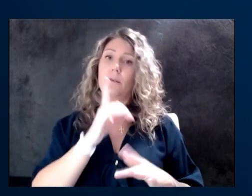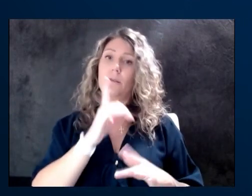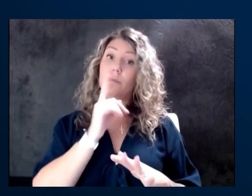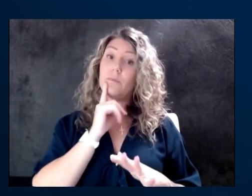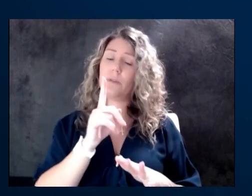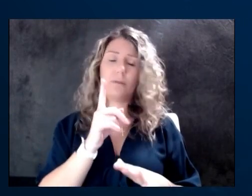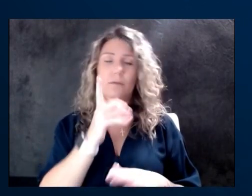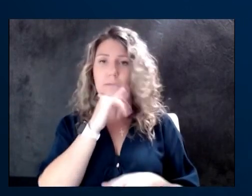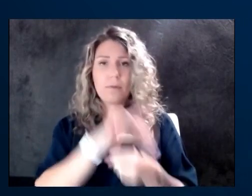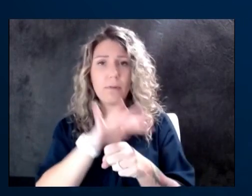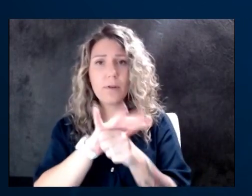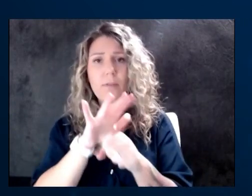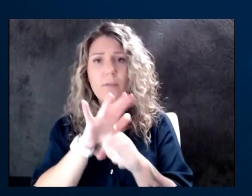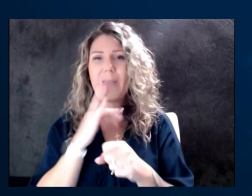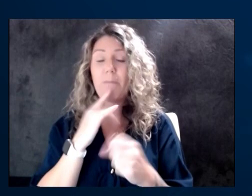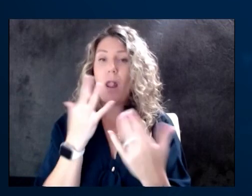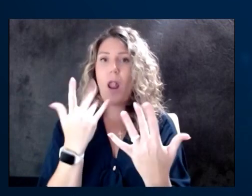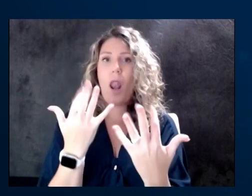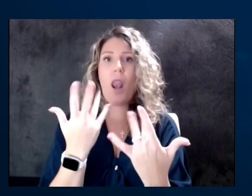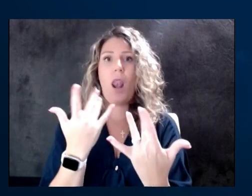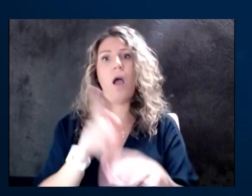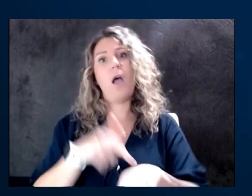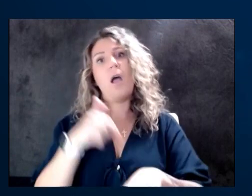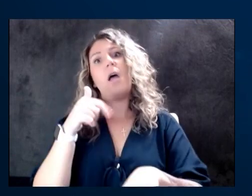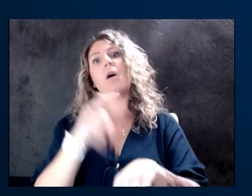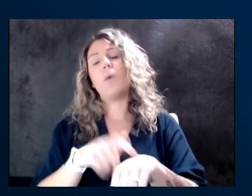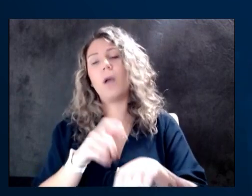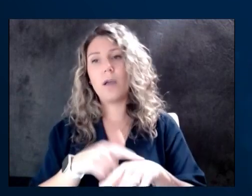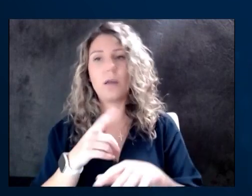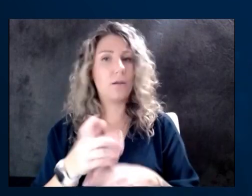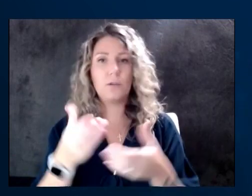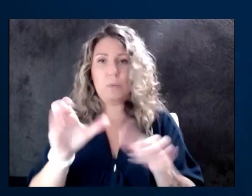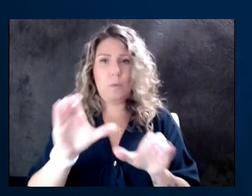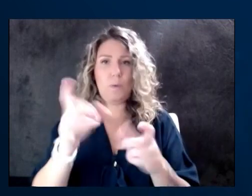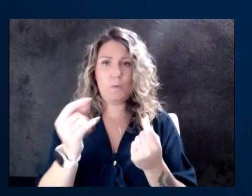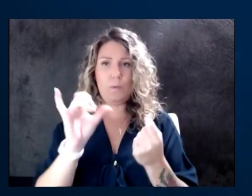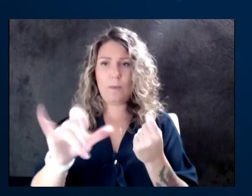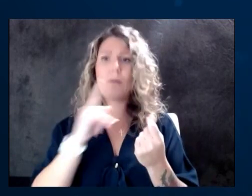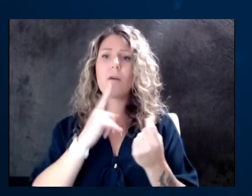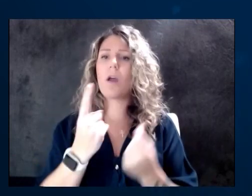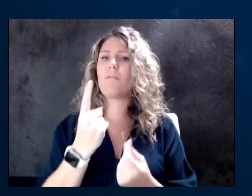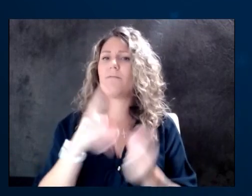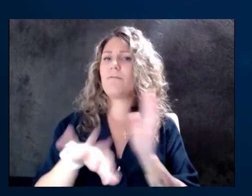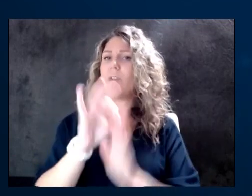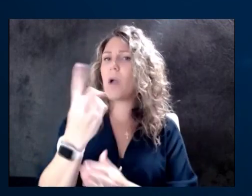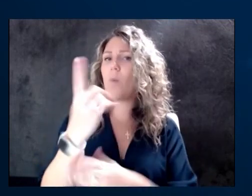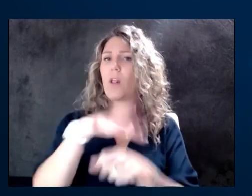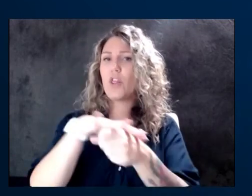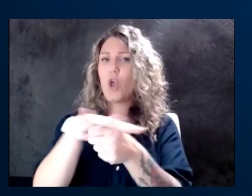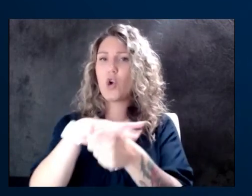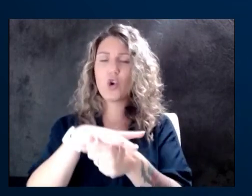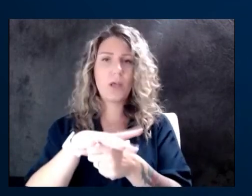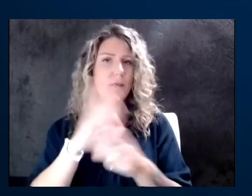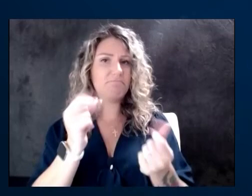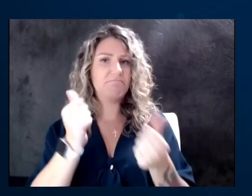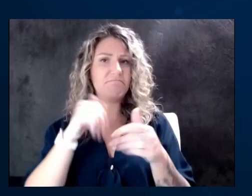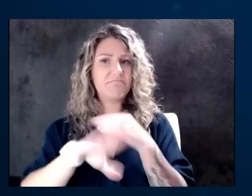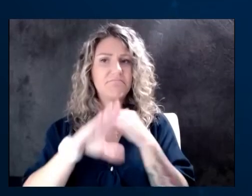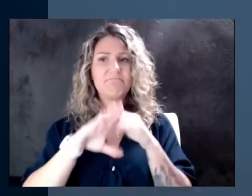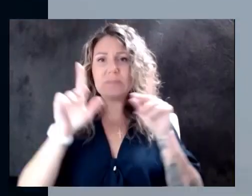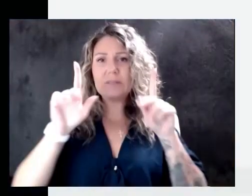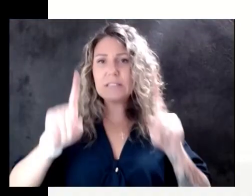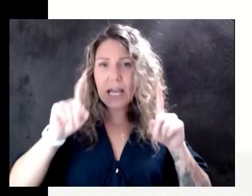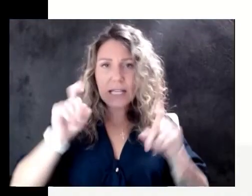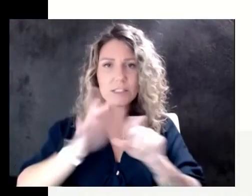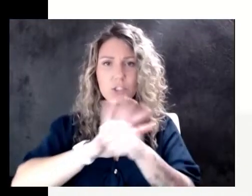a long, long wait to get a COVID test, so you don't want to do that. You want to find one of these locations, and that information is listed right there on your screen. So go